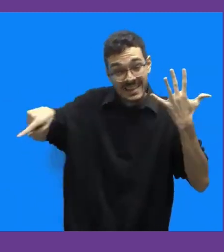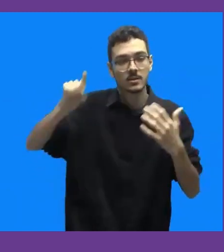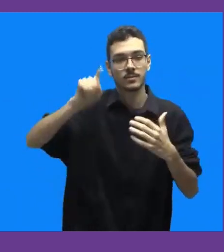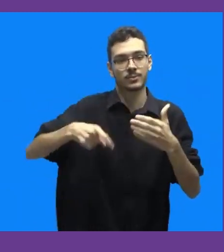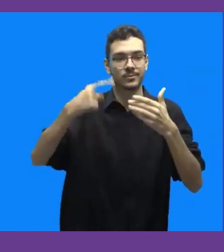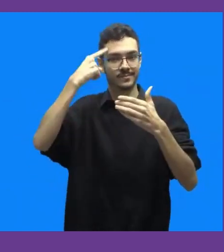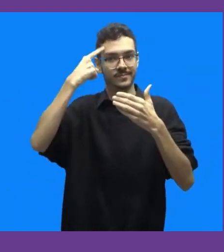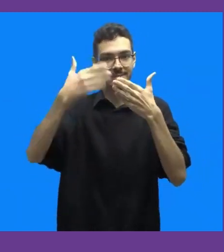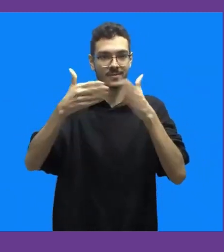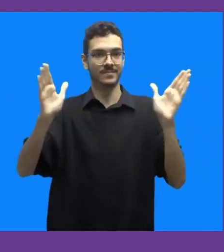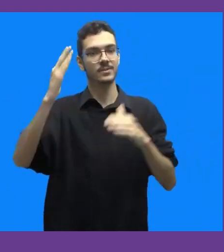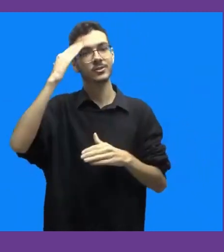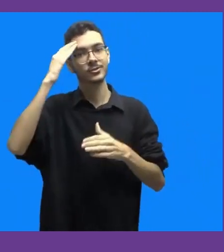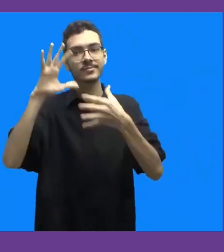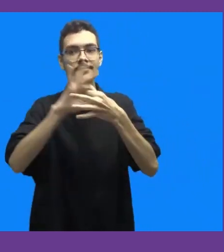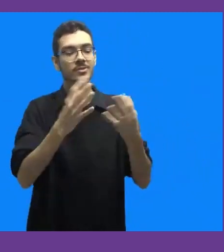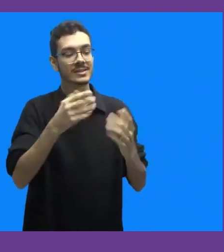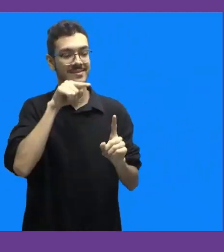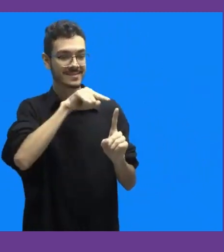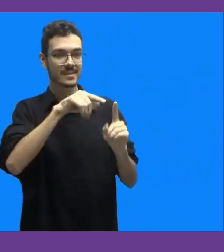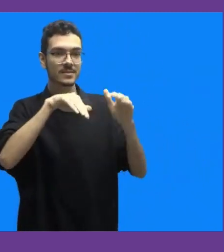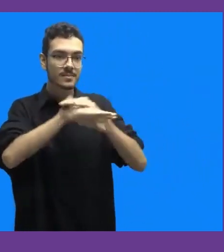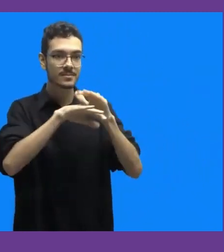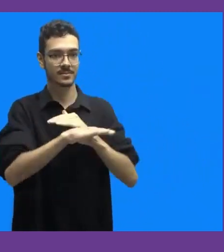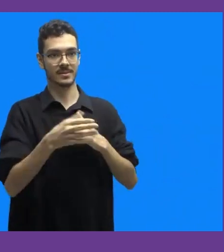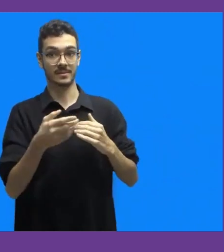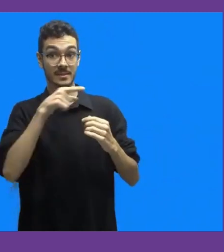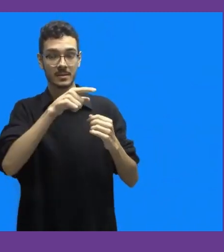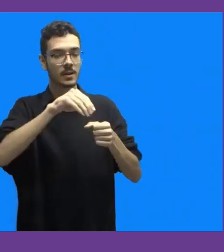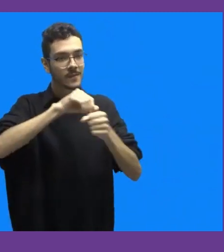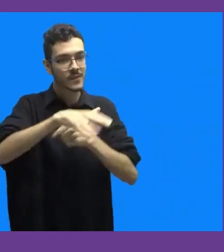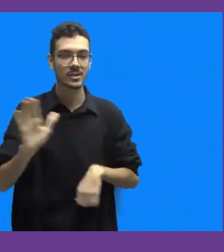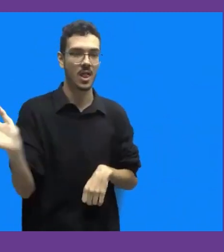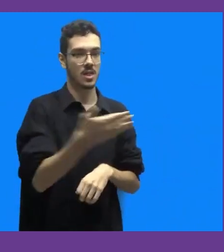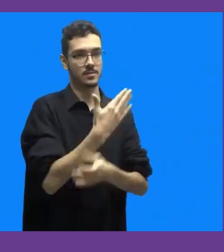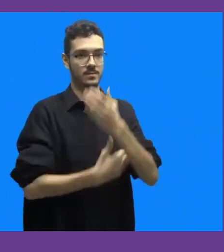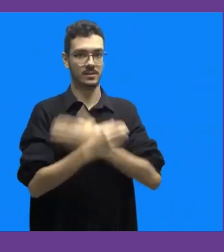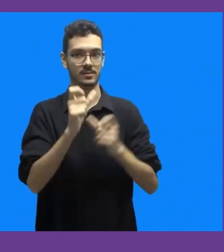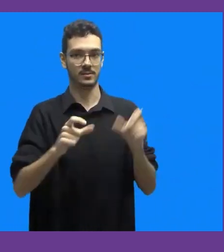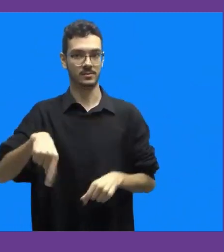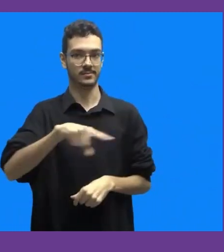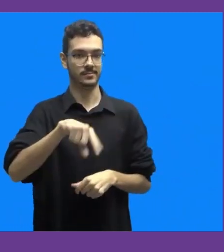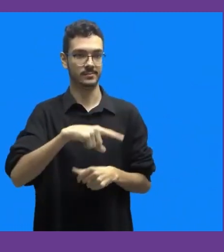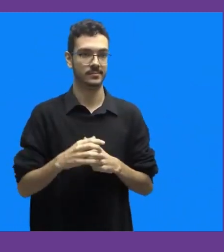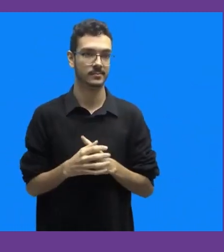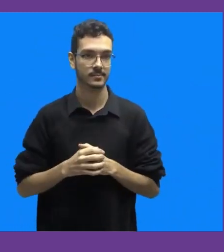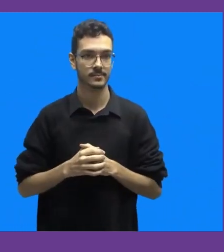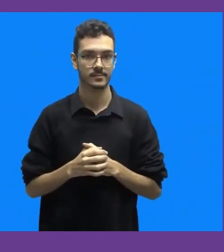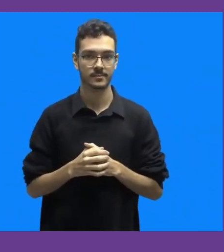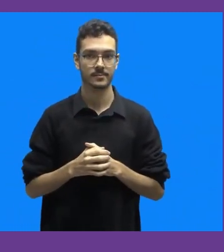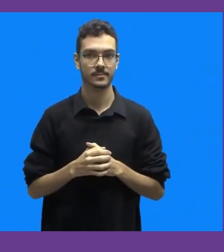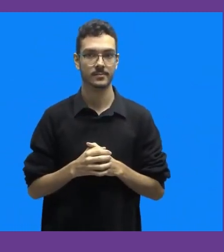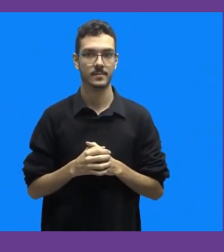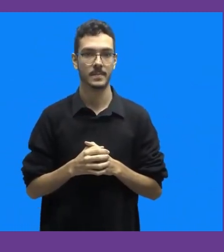so many years ago we established what was called the Disability Steering Group. Now it's since evolved into other things. When I started